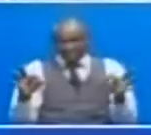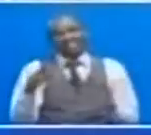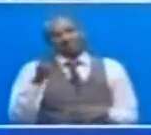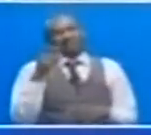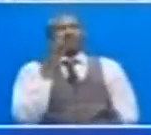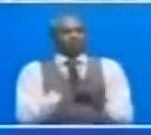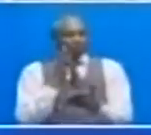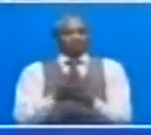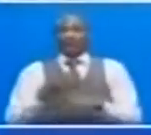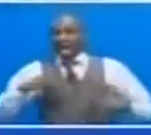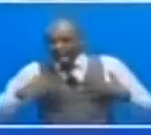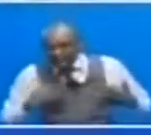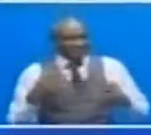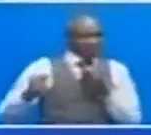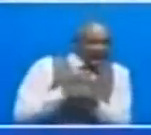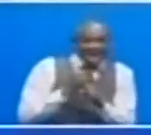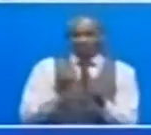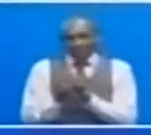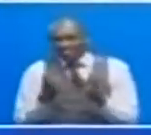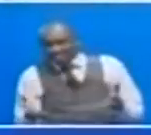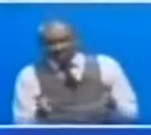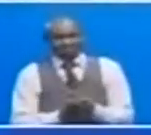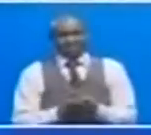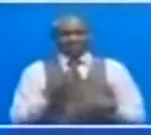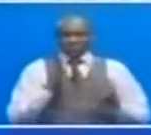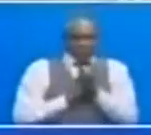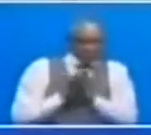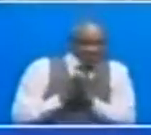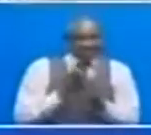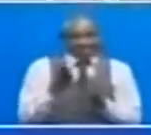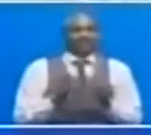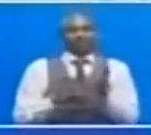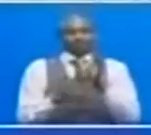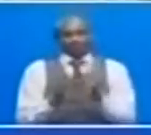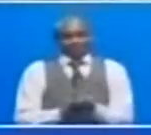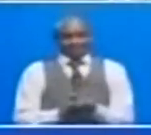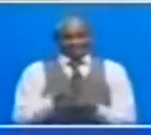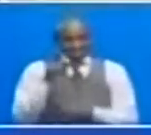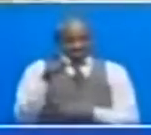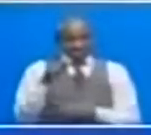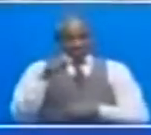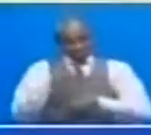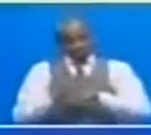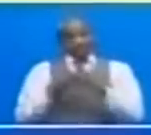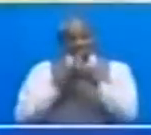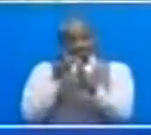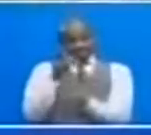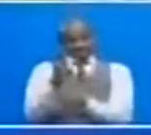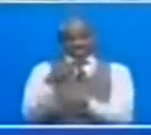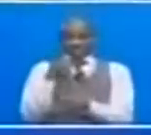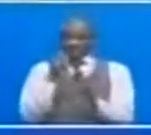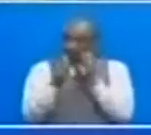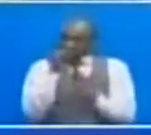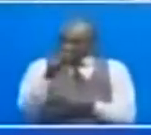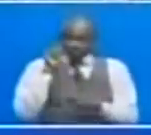they really get excited, and that enthusiasm that comes out of them. Kenya School of Adventure and Leadership hopes such sports will